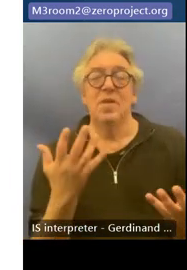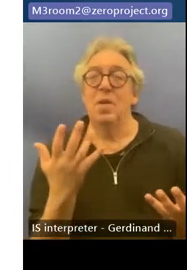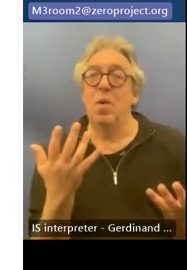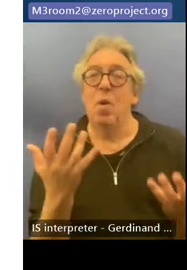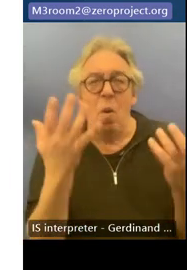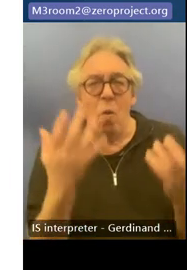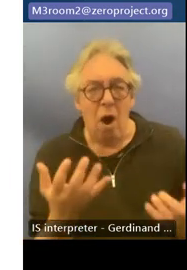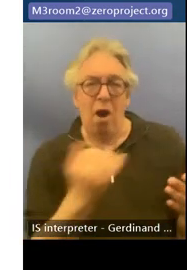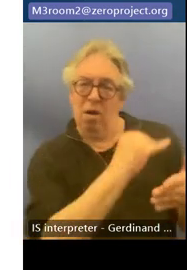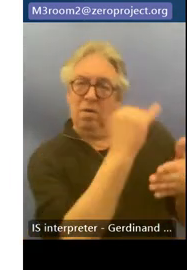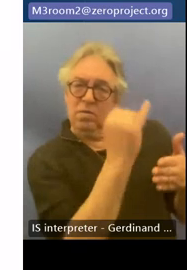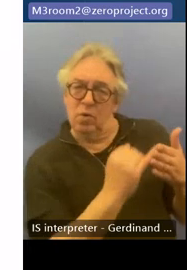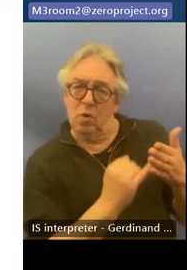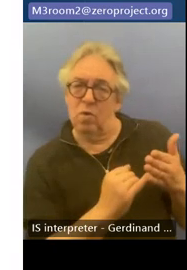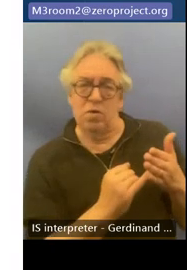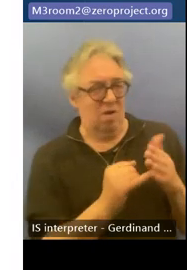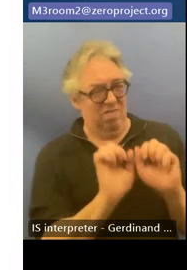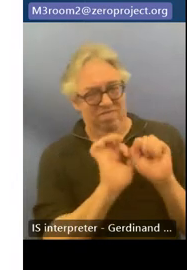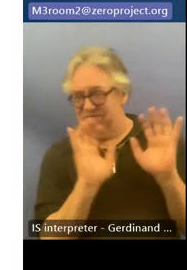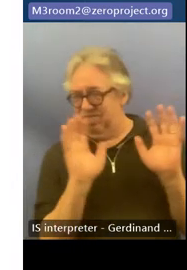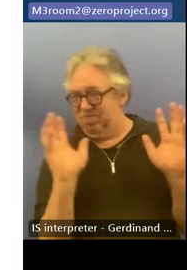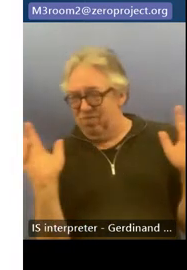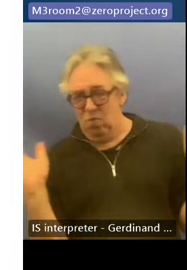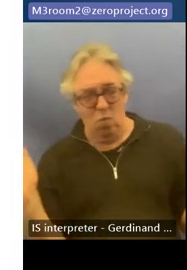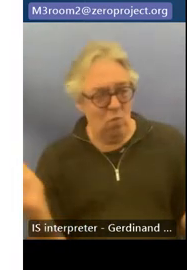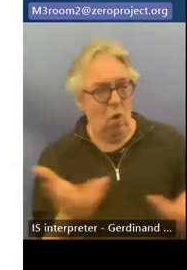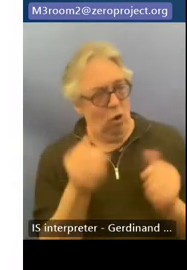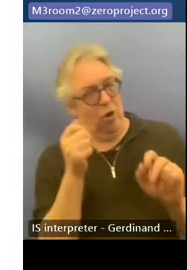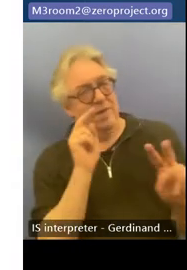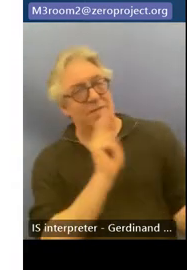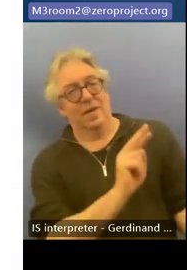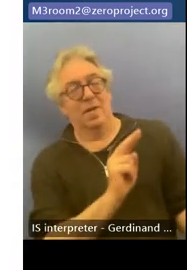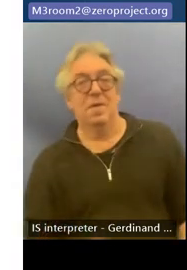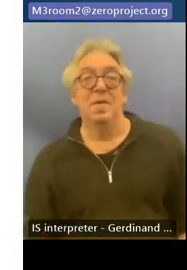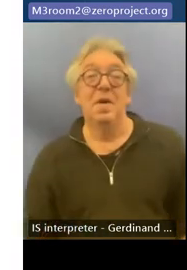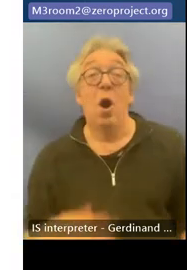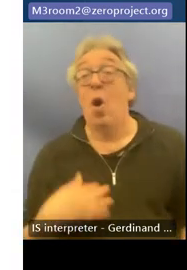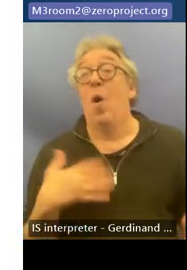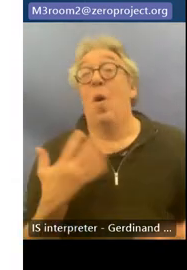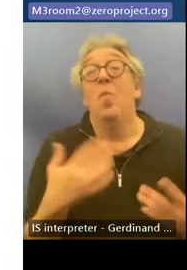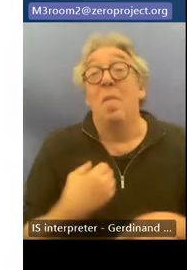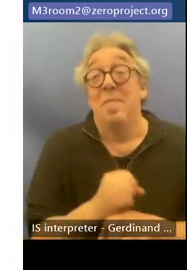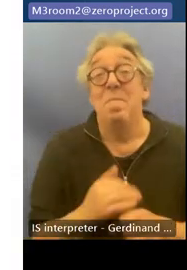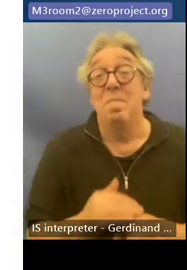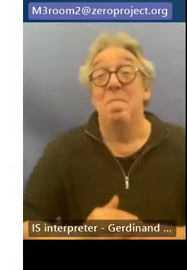animation mirror reaching to the whole part of the world by creating more content in that aspect.